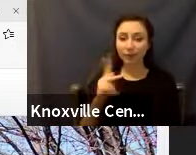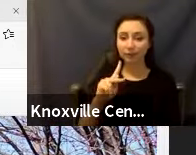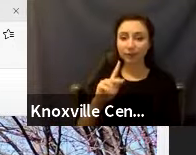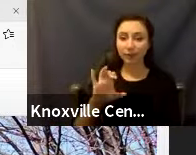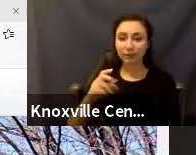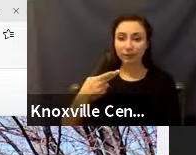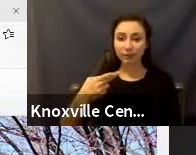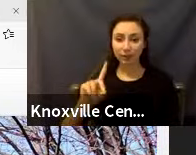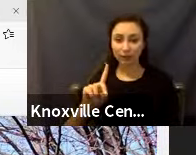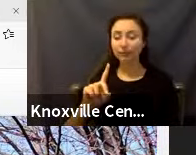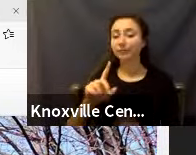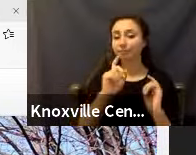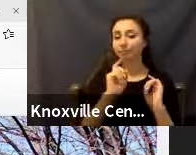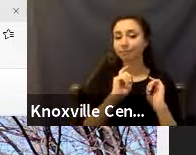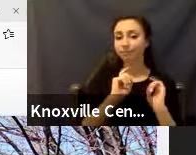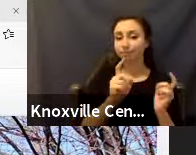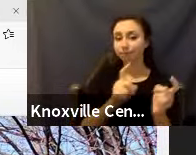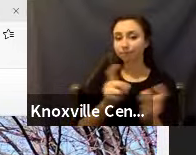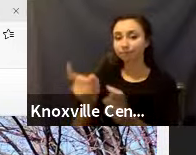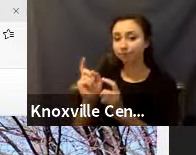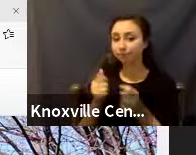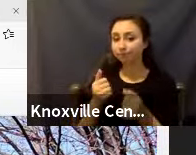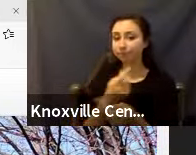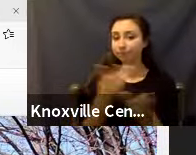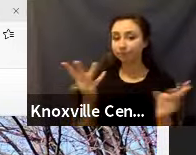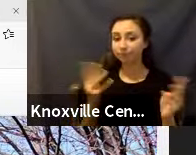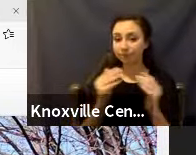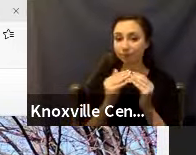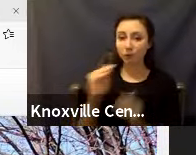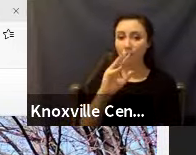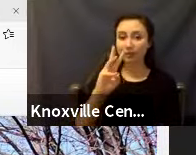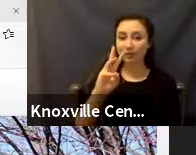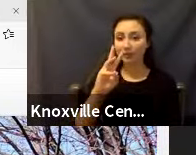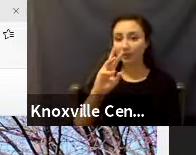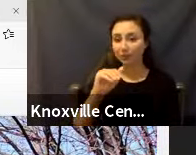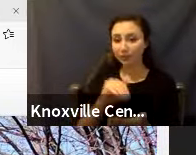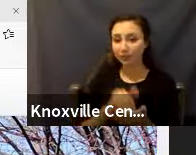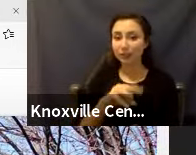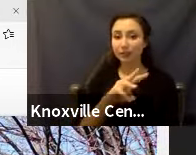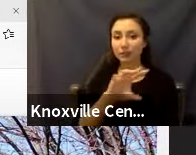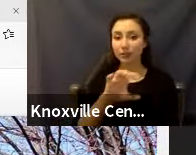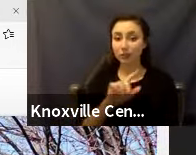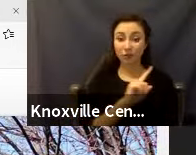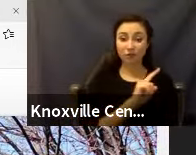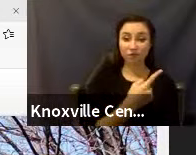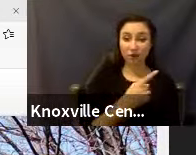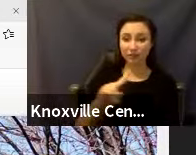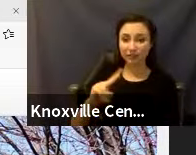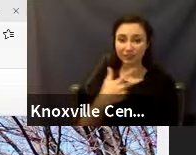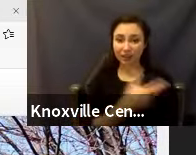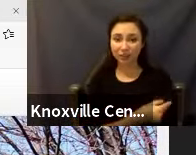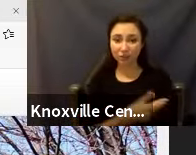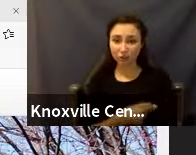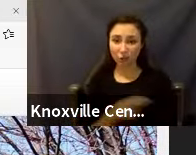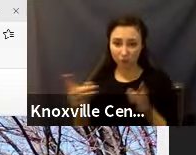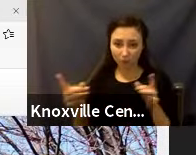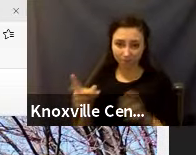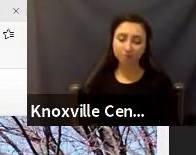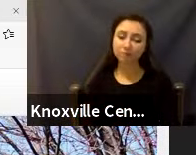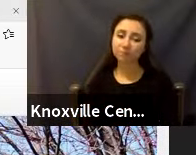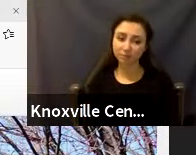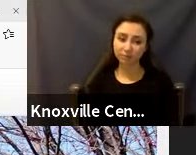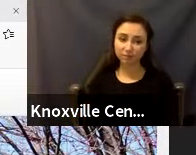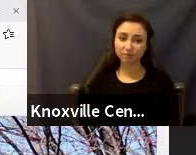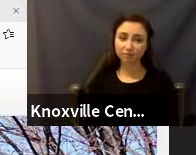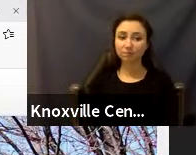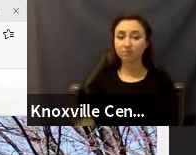we administered more than 6,600 first and second doses. Below those boxes, you can